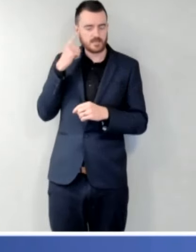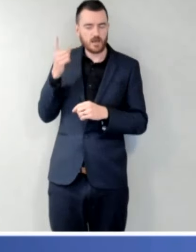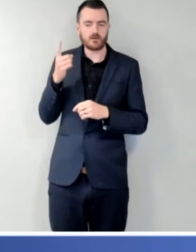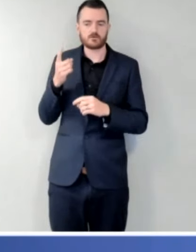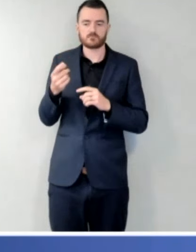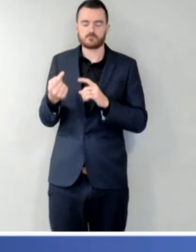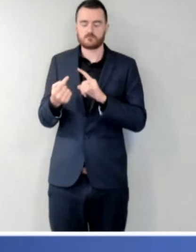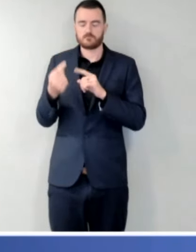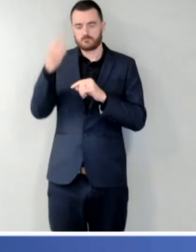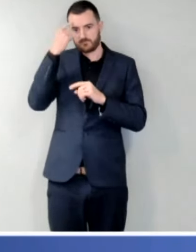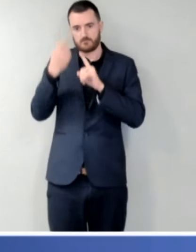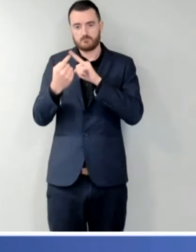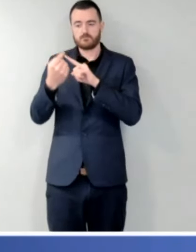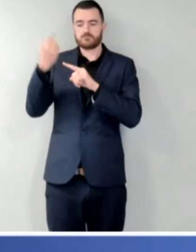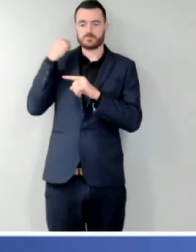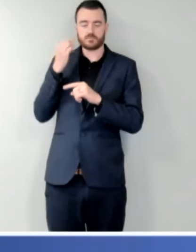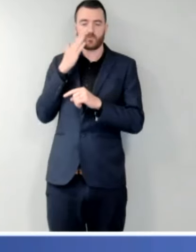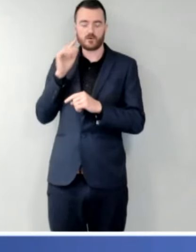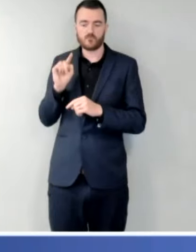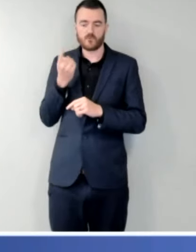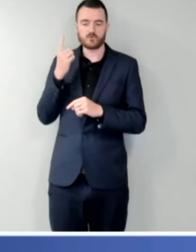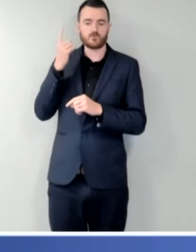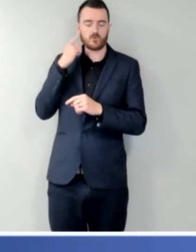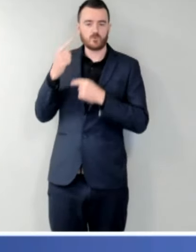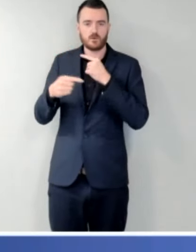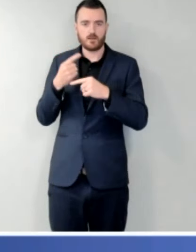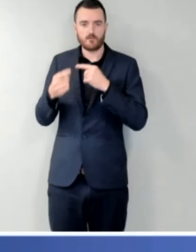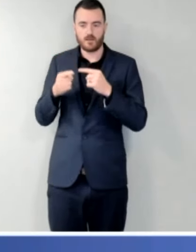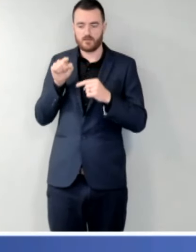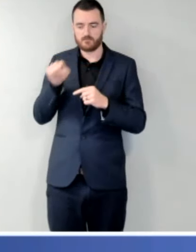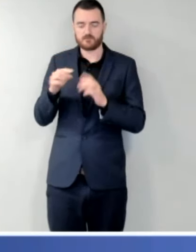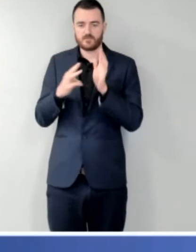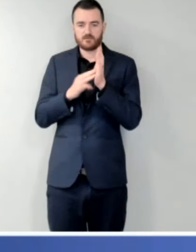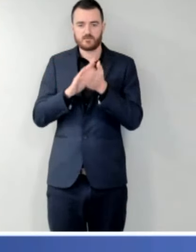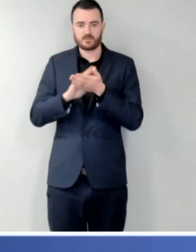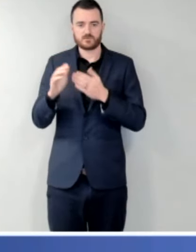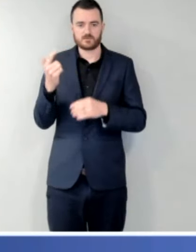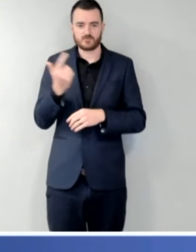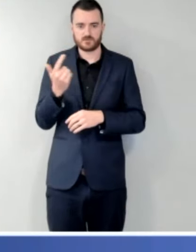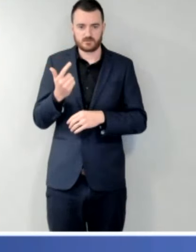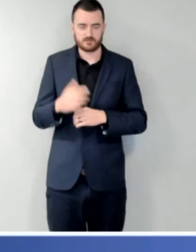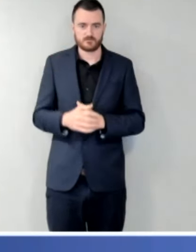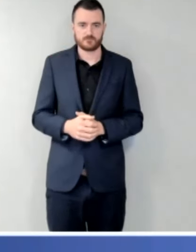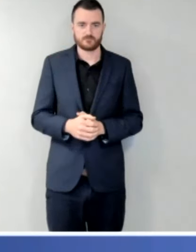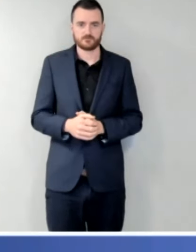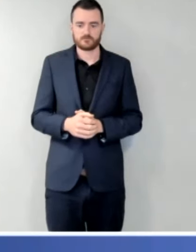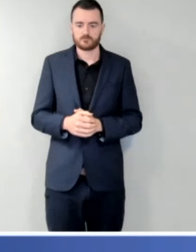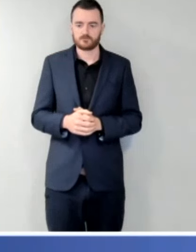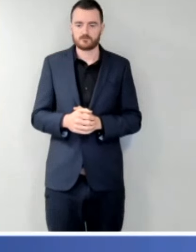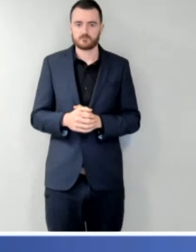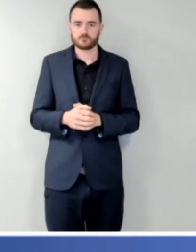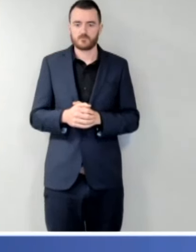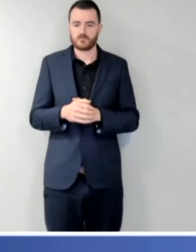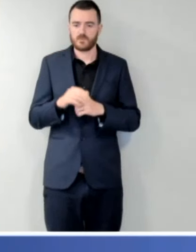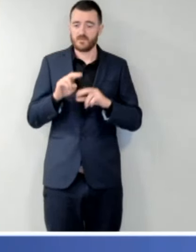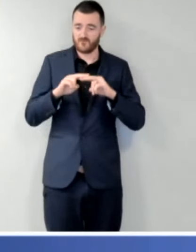we first heard about our new cruel reality. For the grieving, this can be